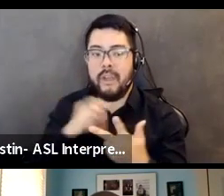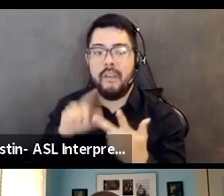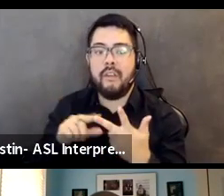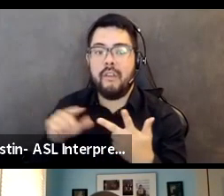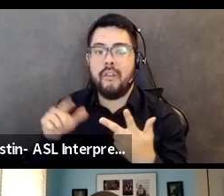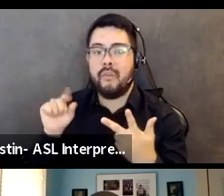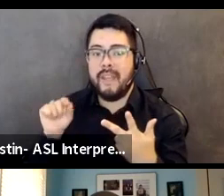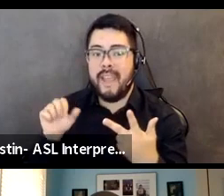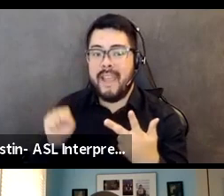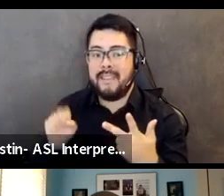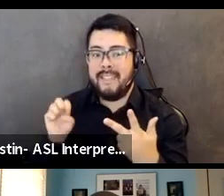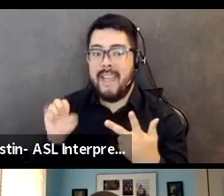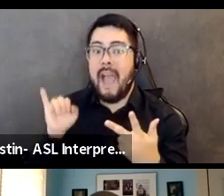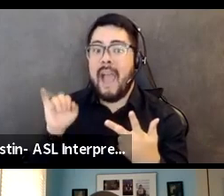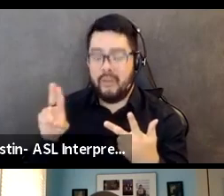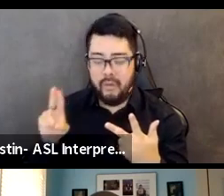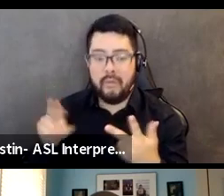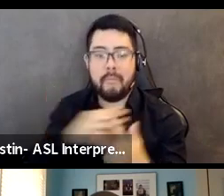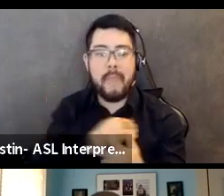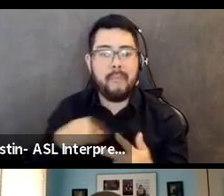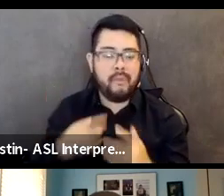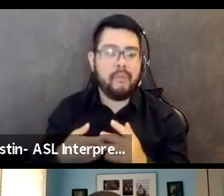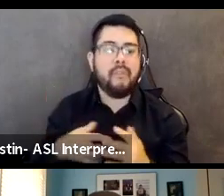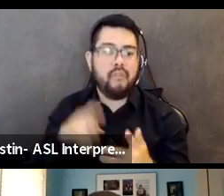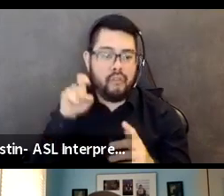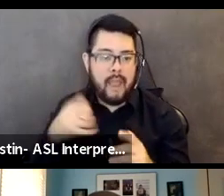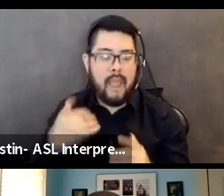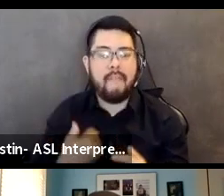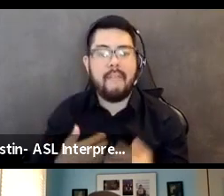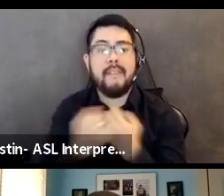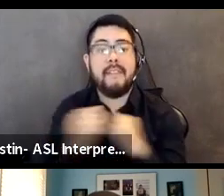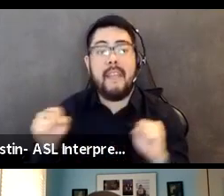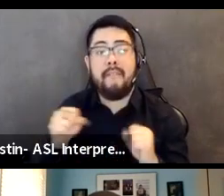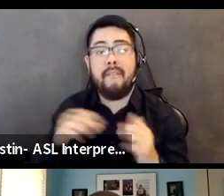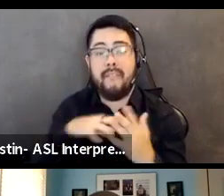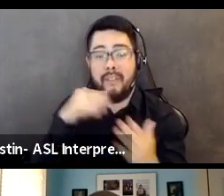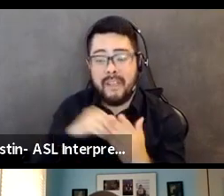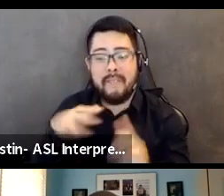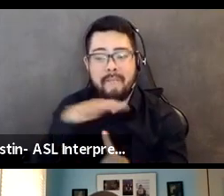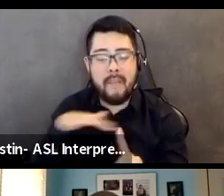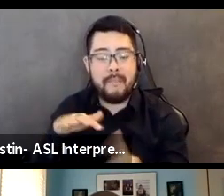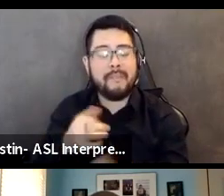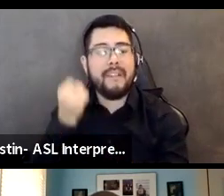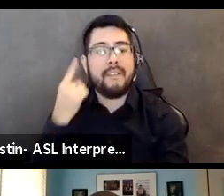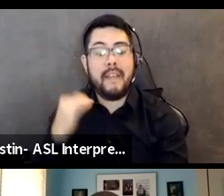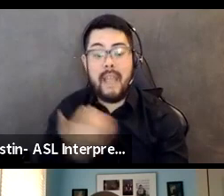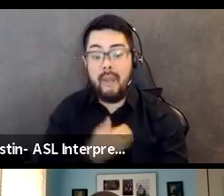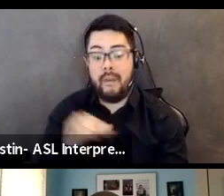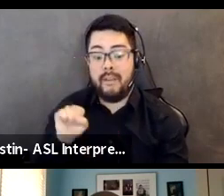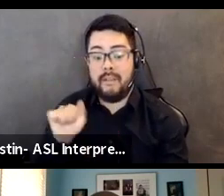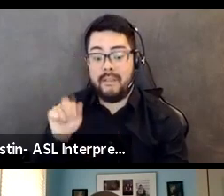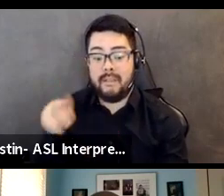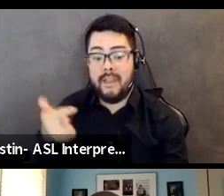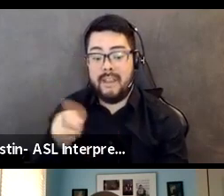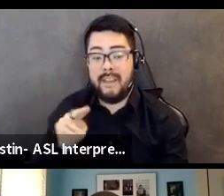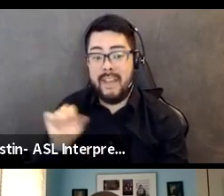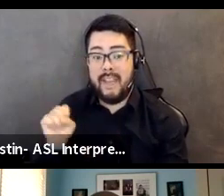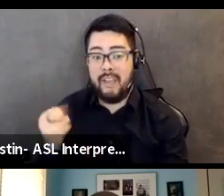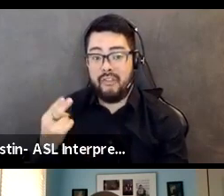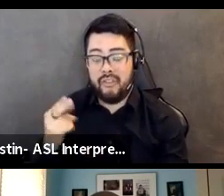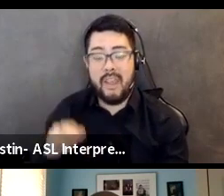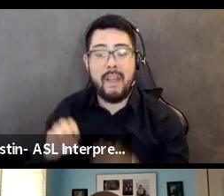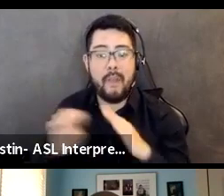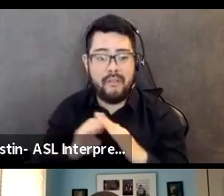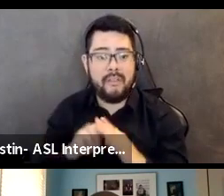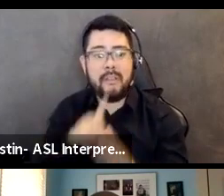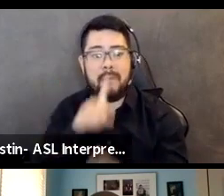members deserve a safe environment to learn and work saganash elementary is a true neighborhood school but due to size